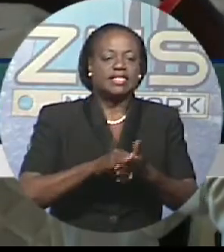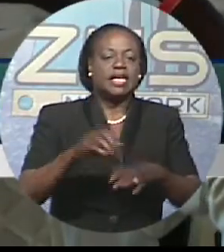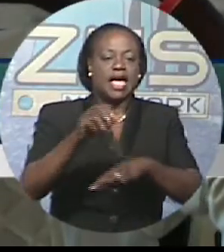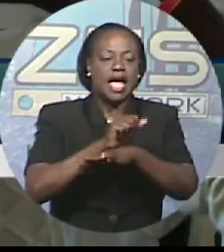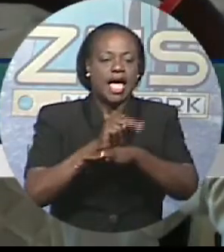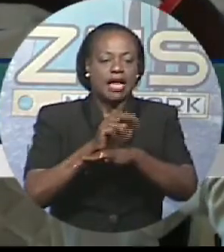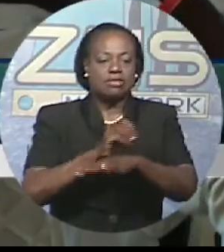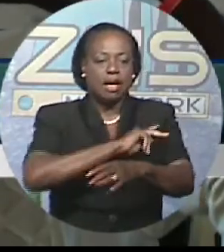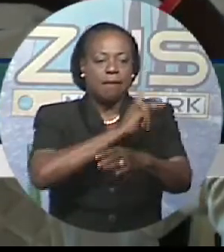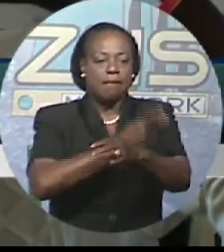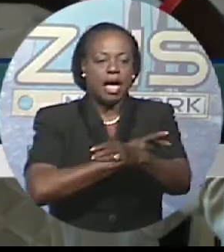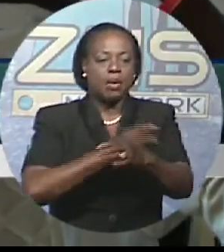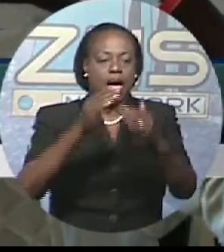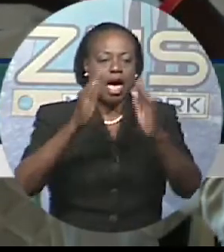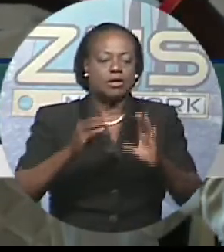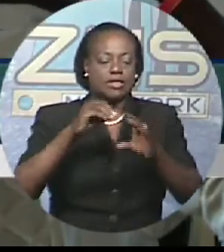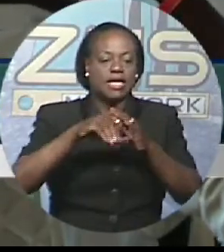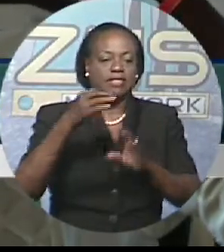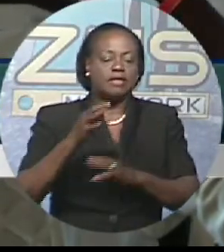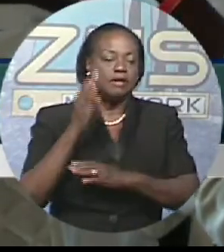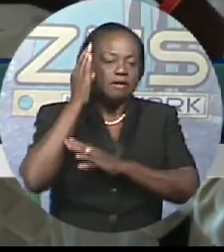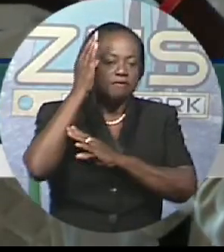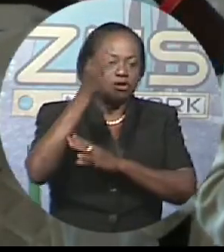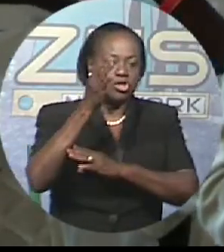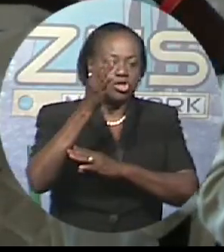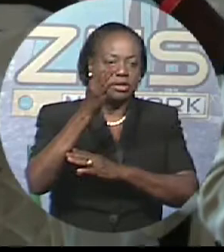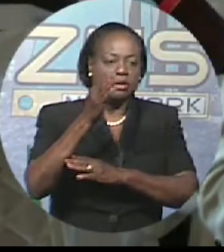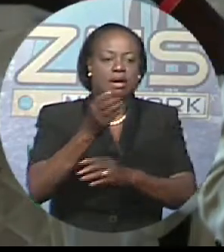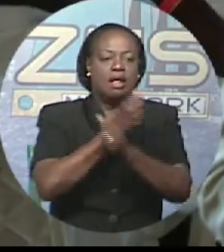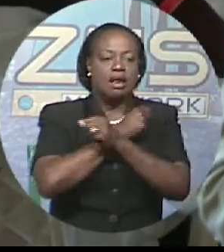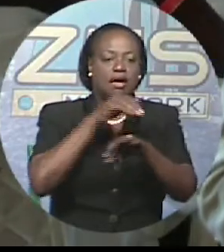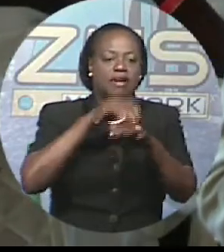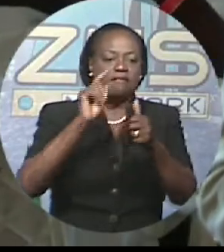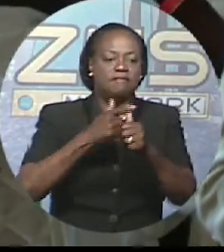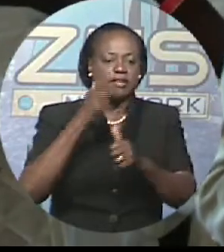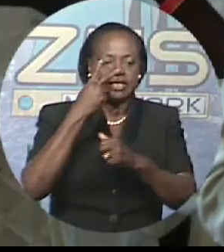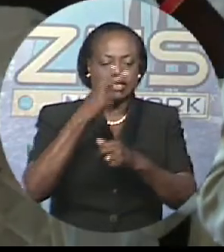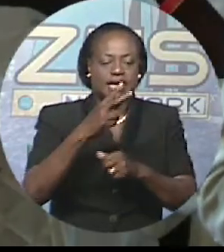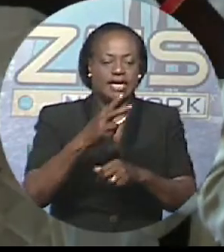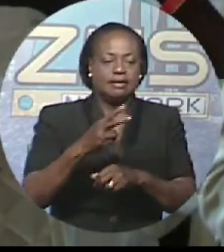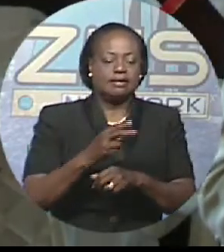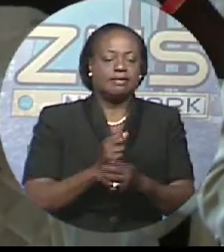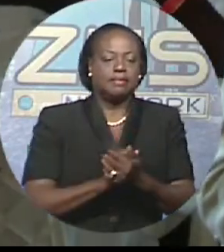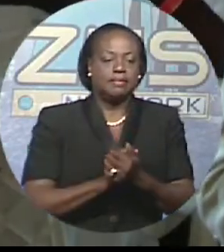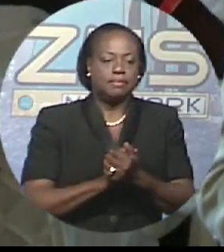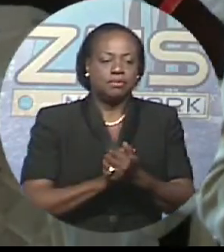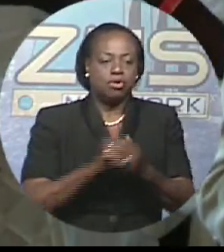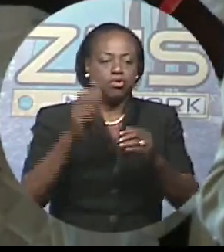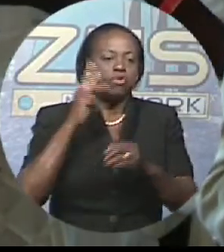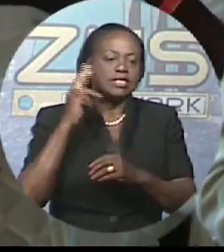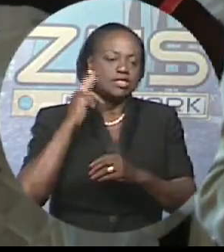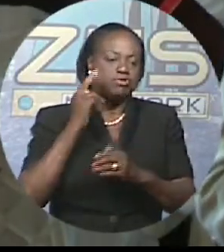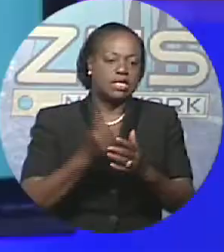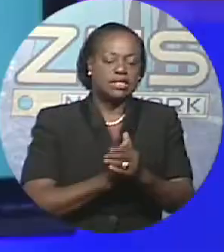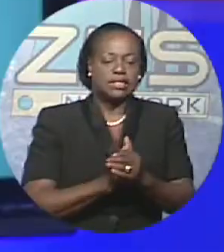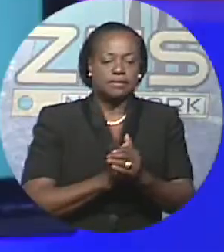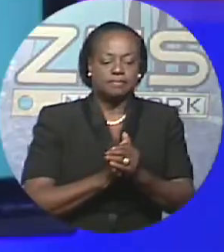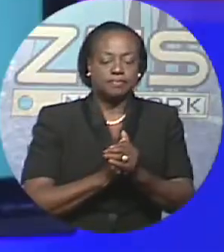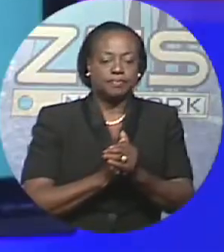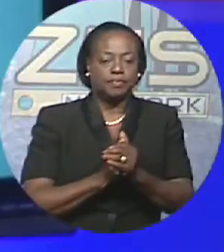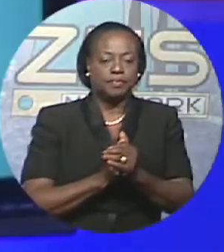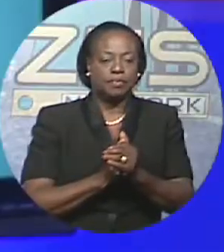effort to stabilize our economy and put the country in a position to be a major player in the area of trade. It also reaffirms the government's commitment